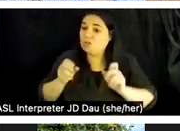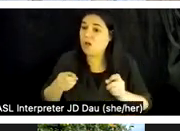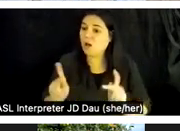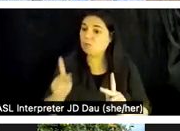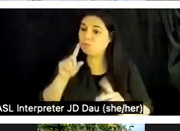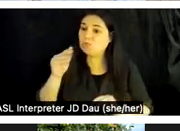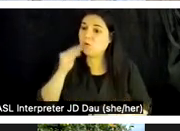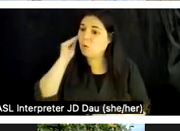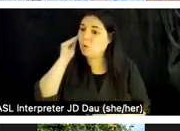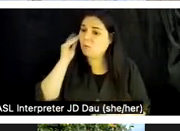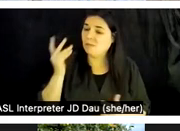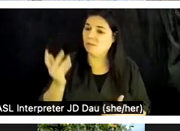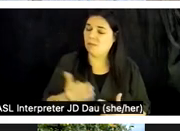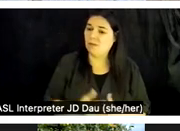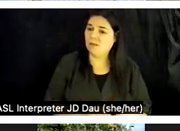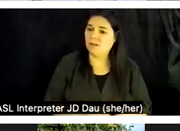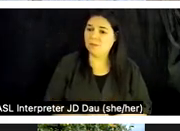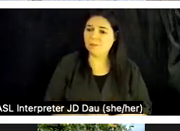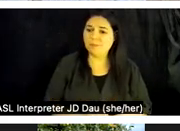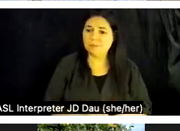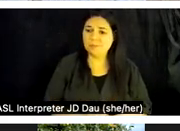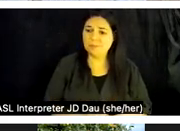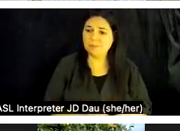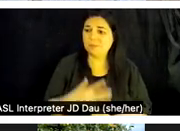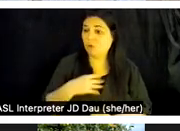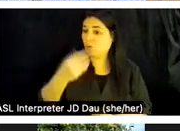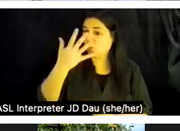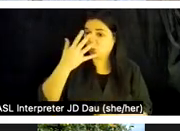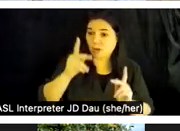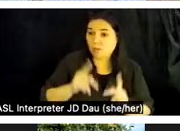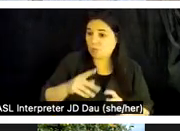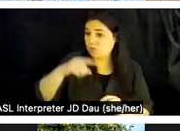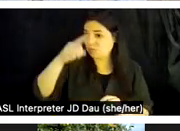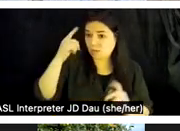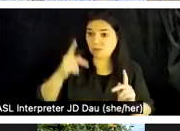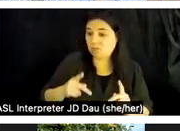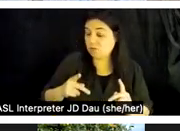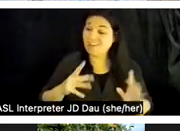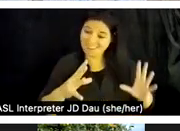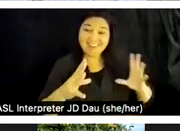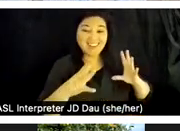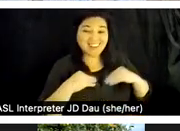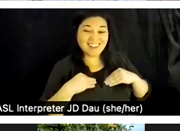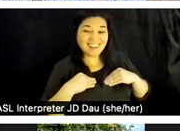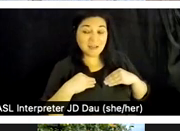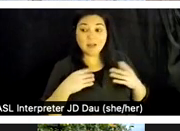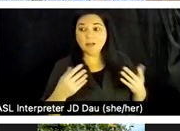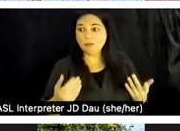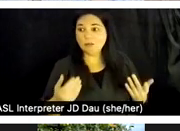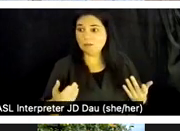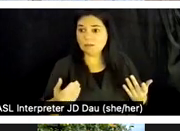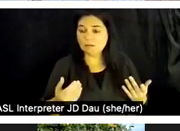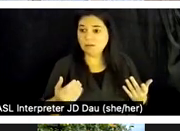opportunity. Whereas if the white or Black person is not turned away,